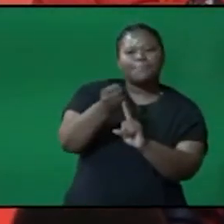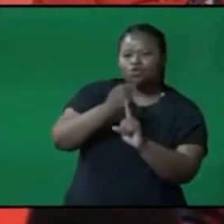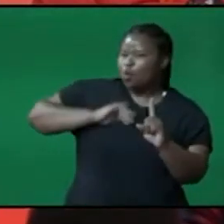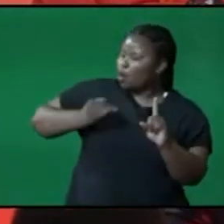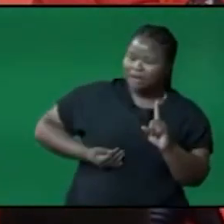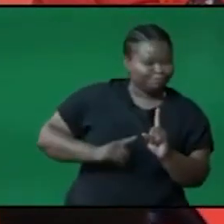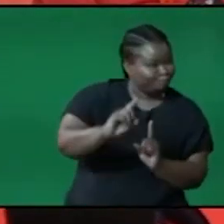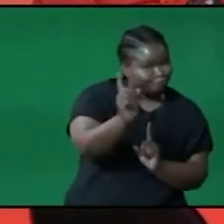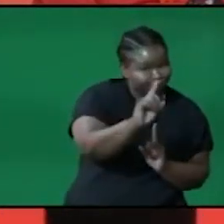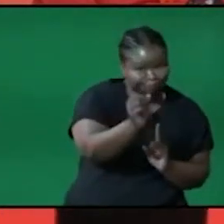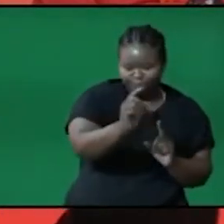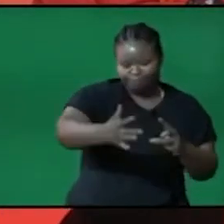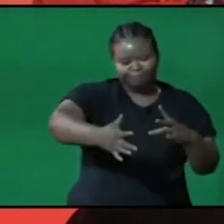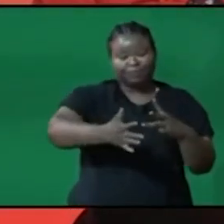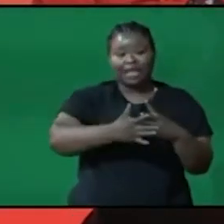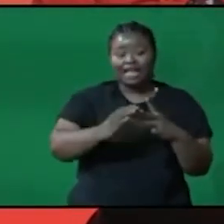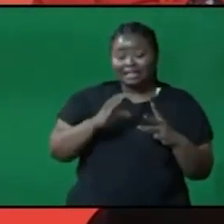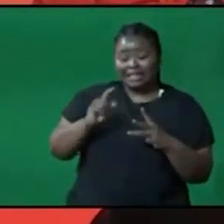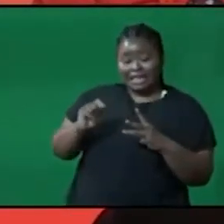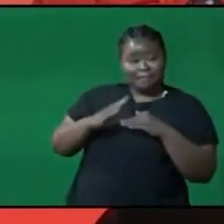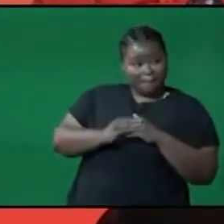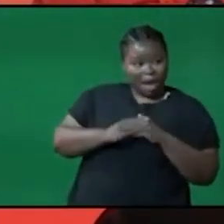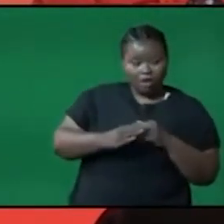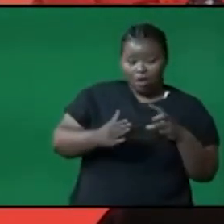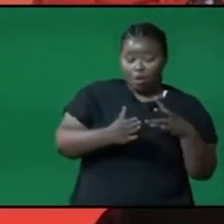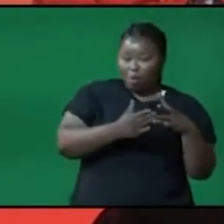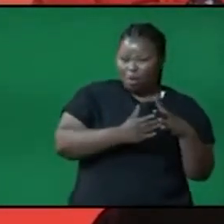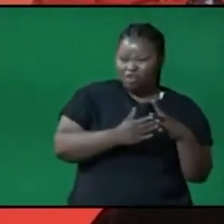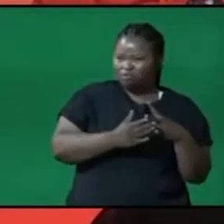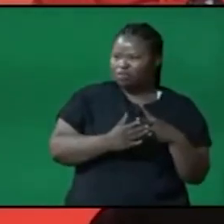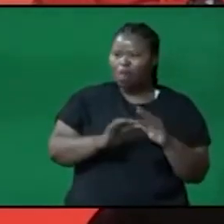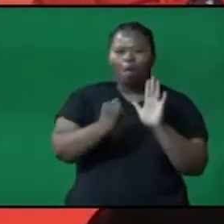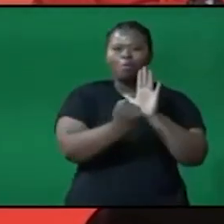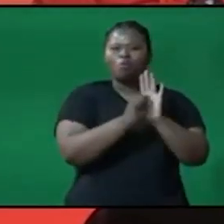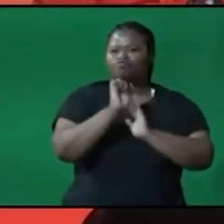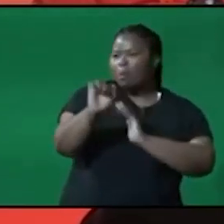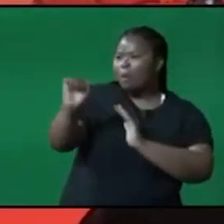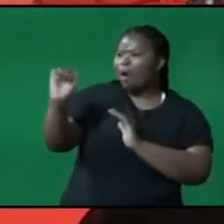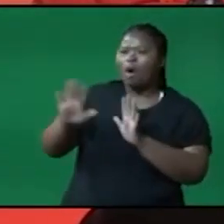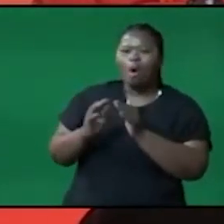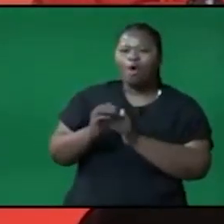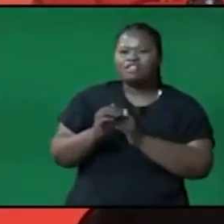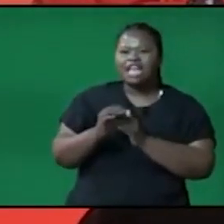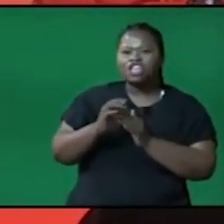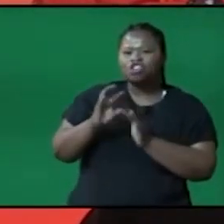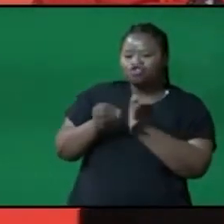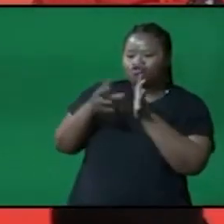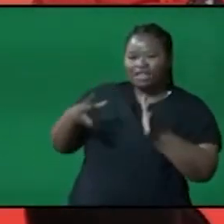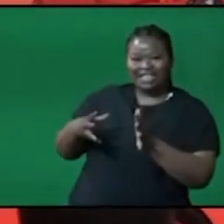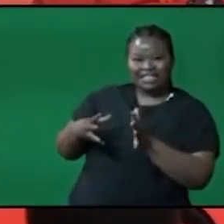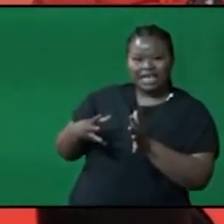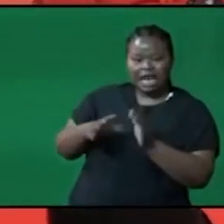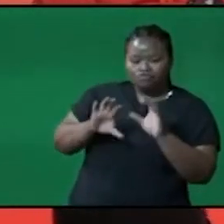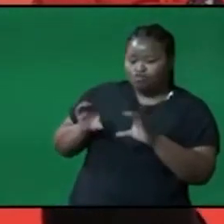women. There's no commissar who's going to be knocking on the doors of leaders of the student command in